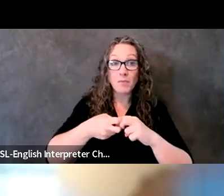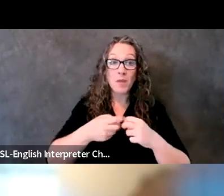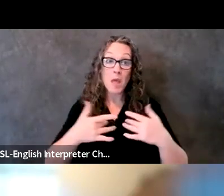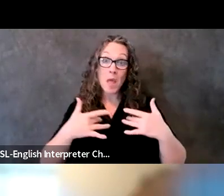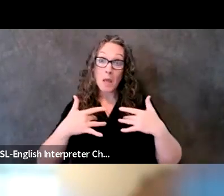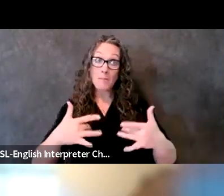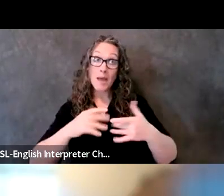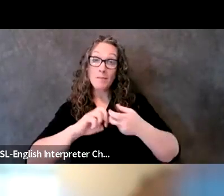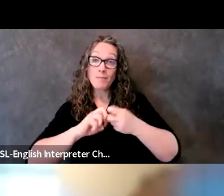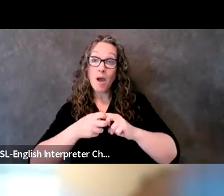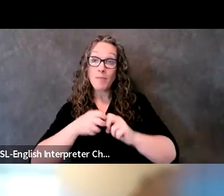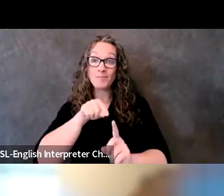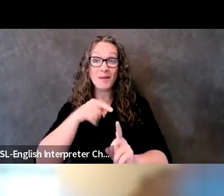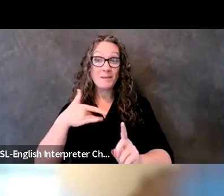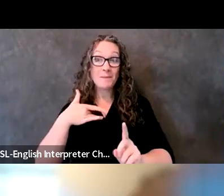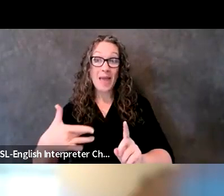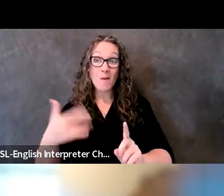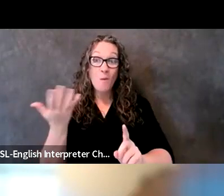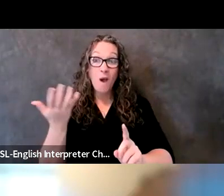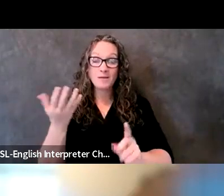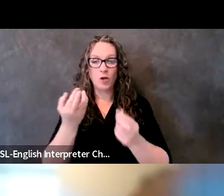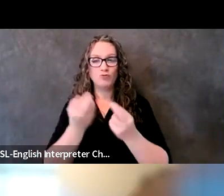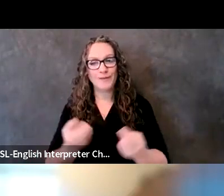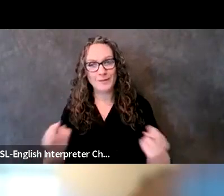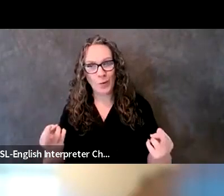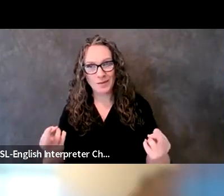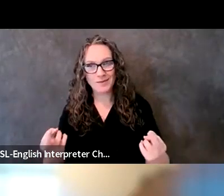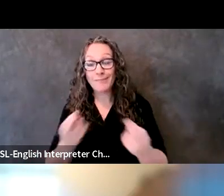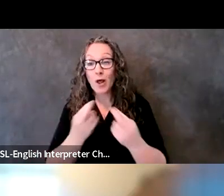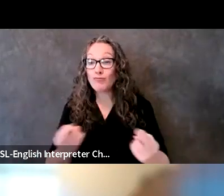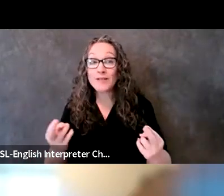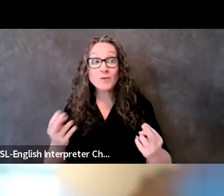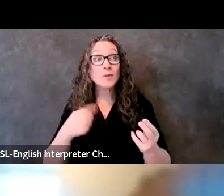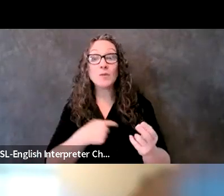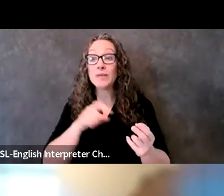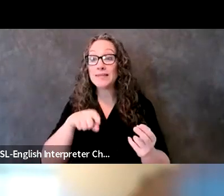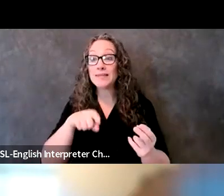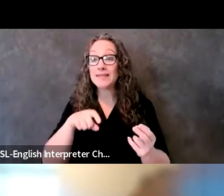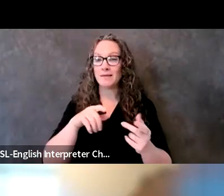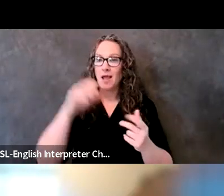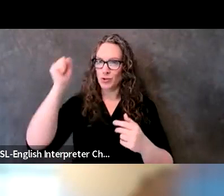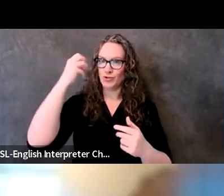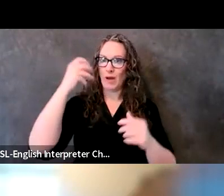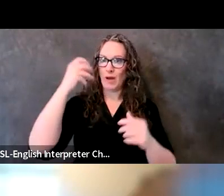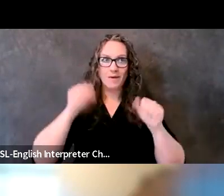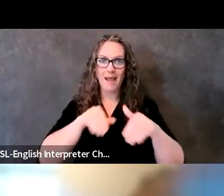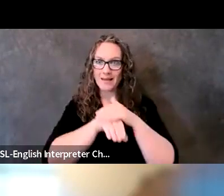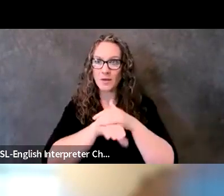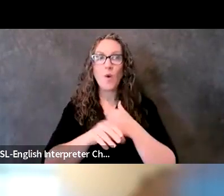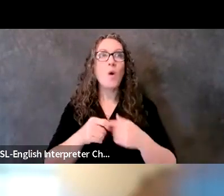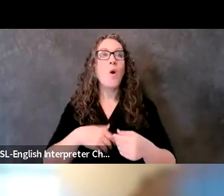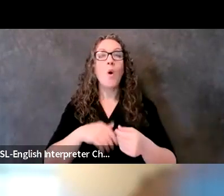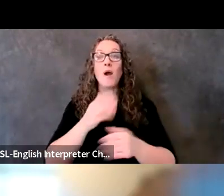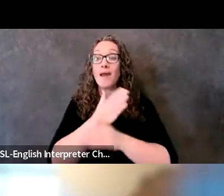a resource. You identified that the resource that we needed was an accessible shower, an accessible hand